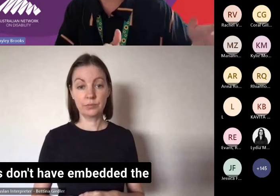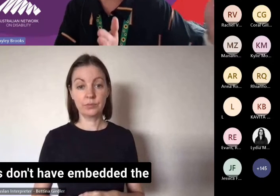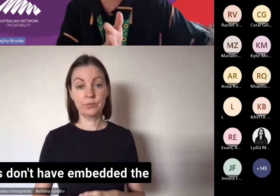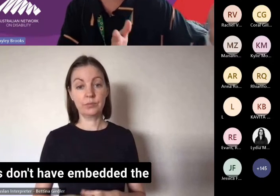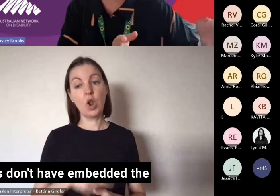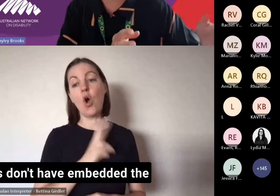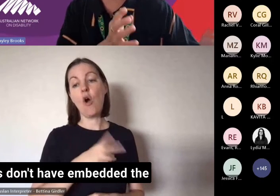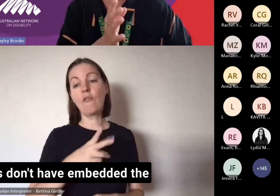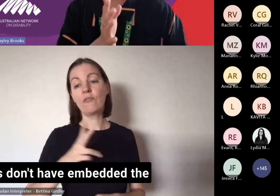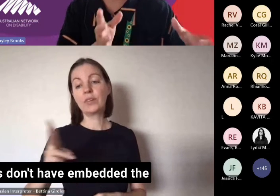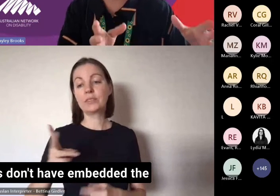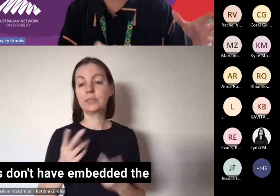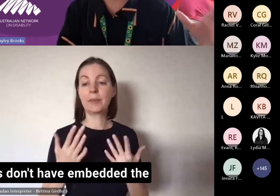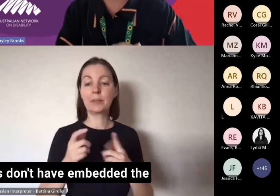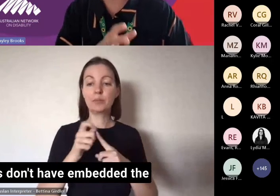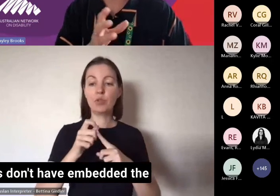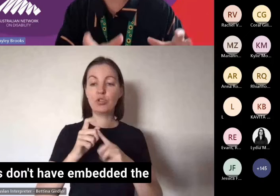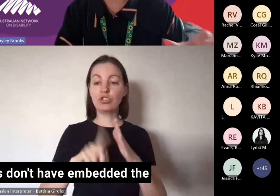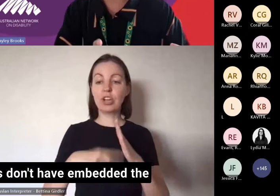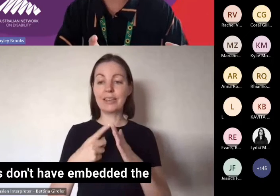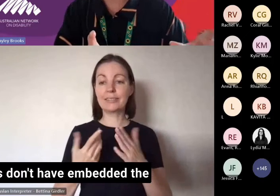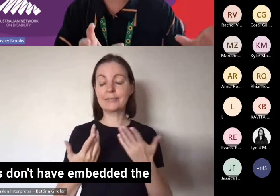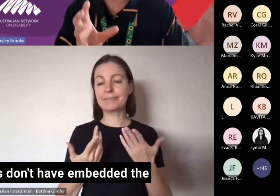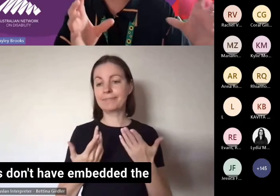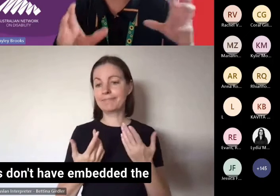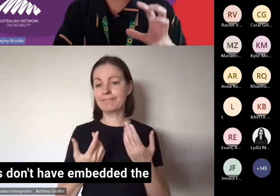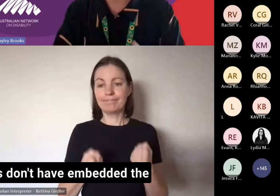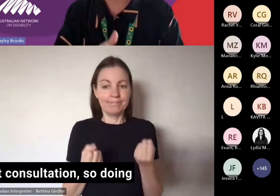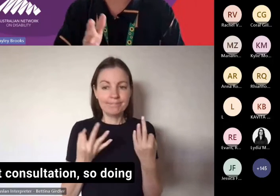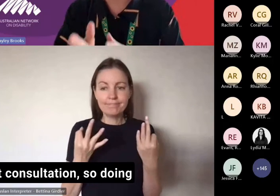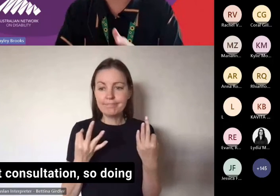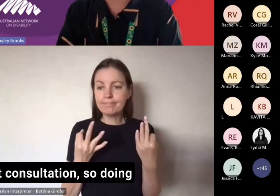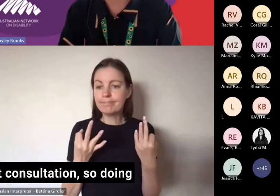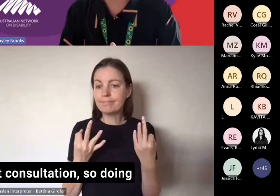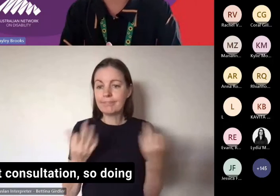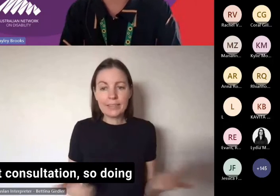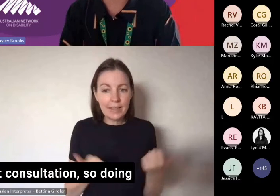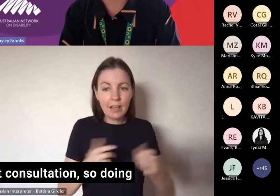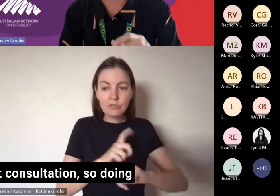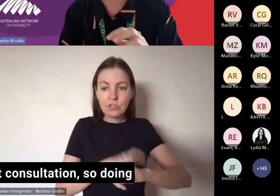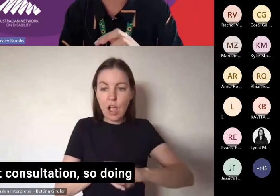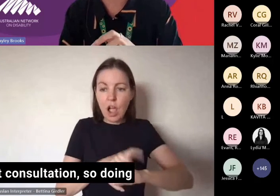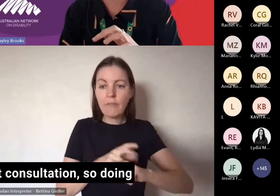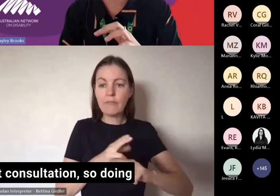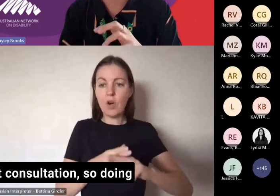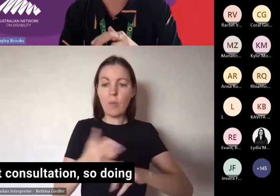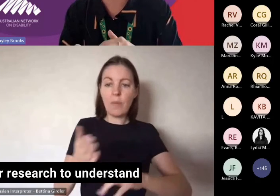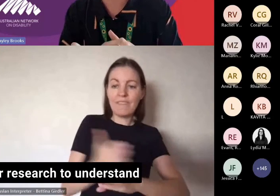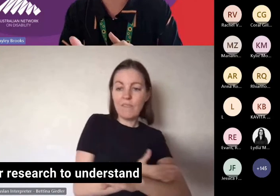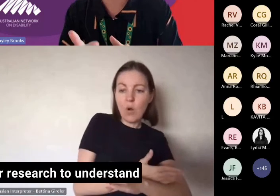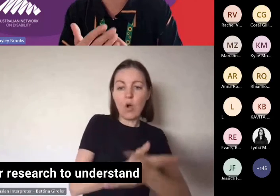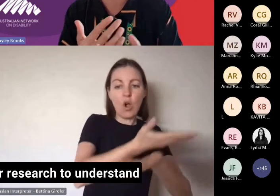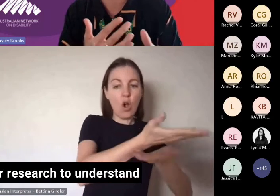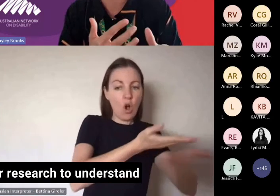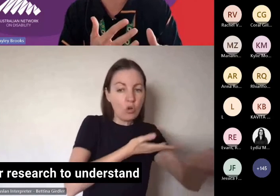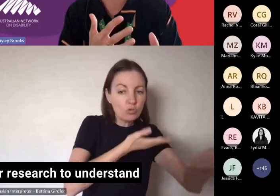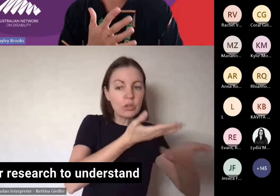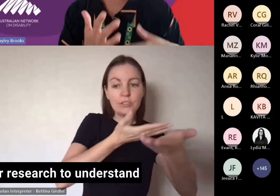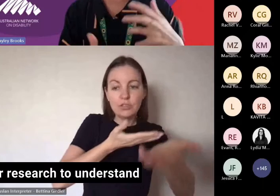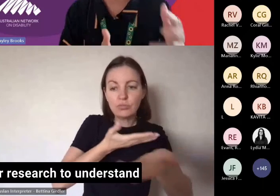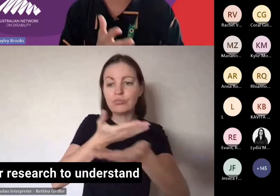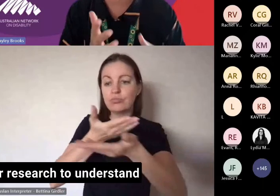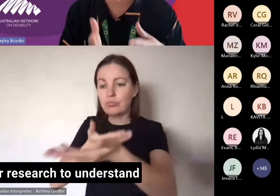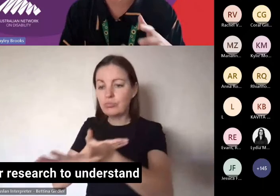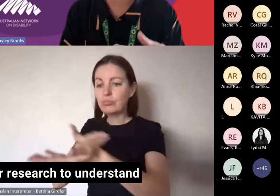projects don't have embedded the time to do that consultation. So doing that sort